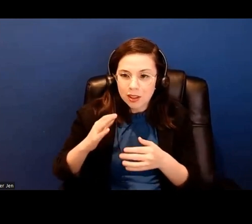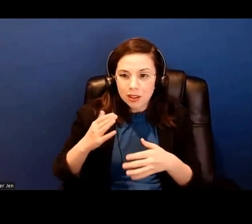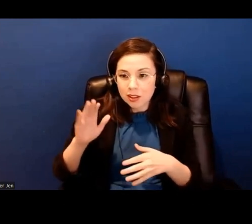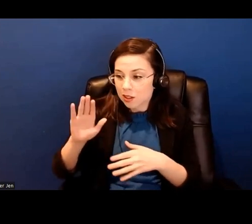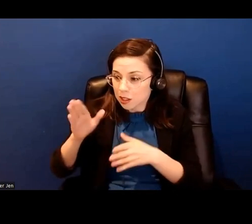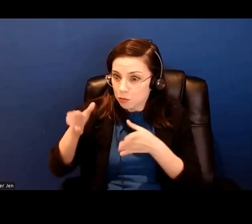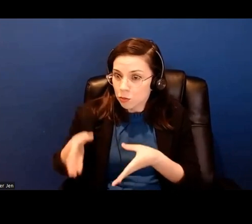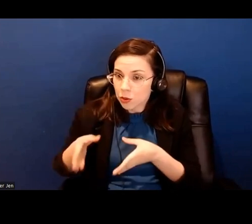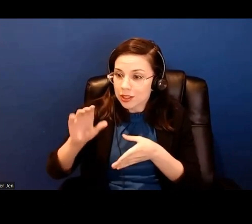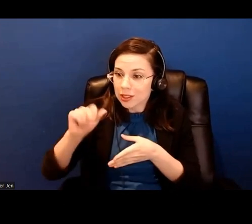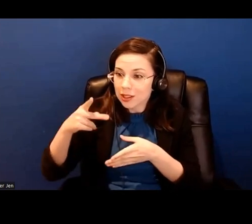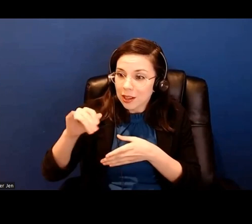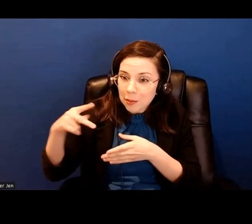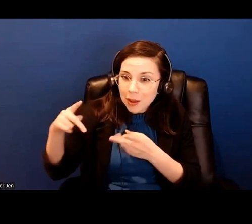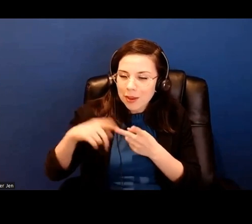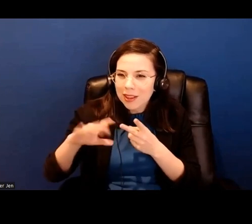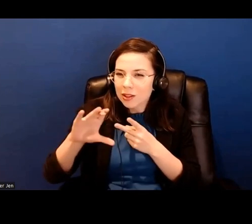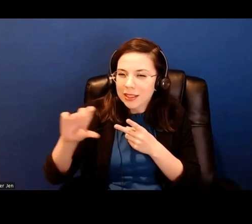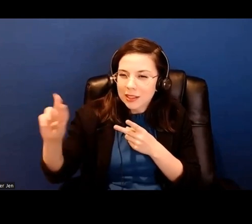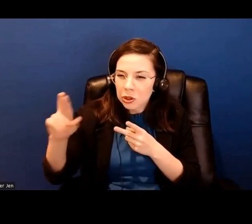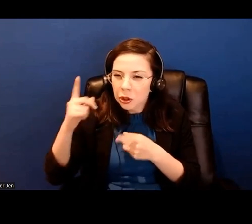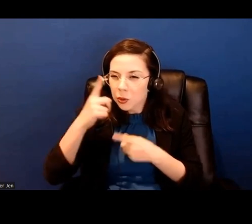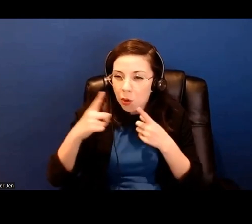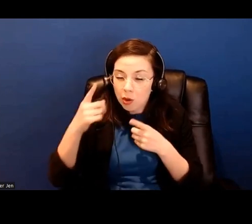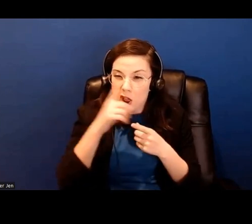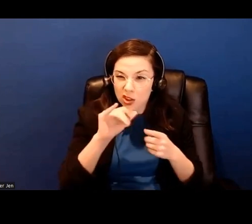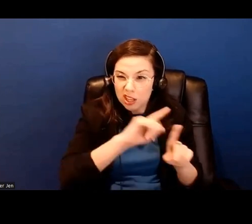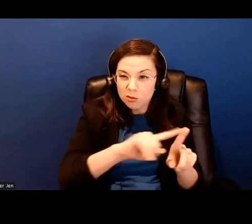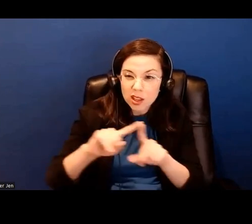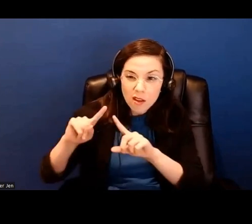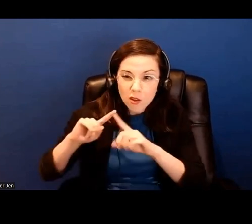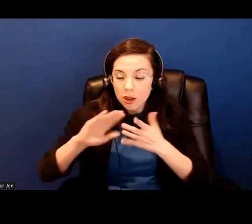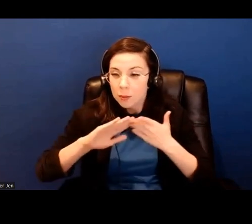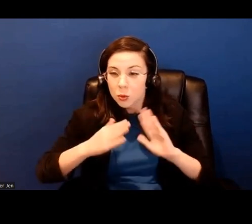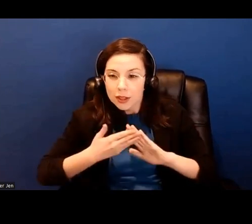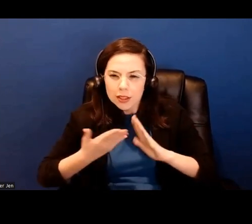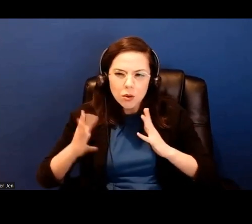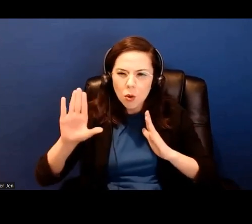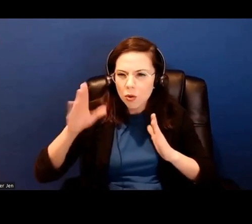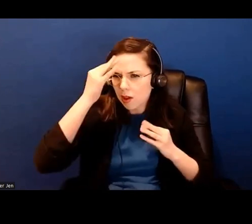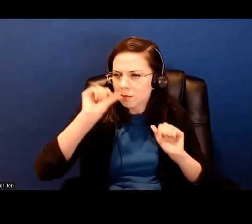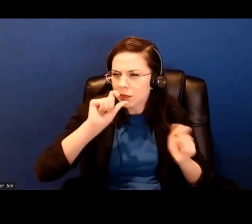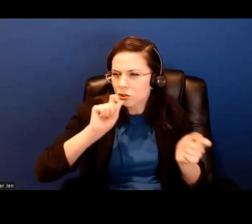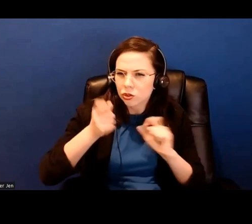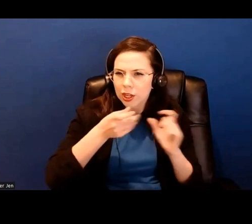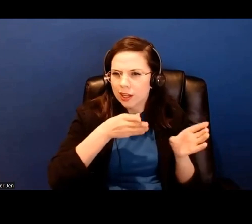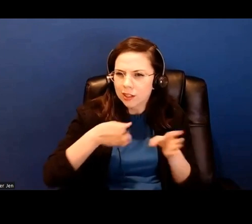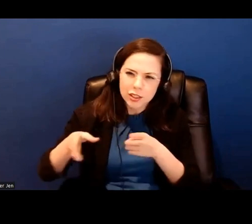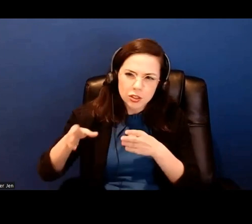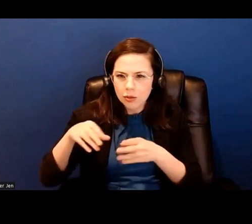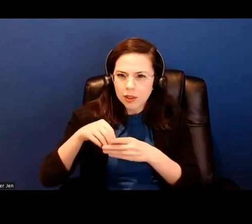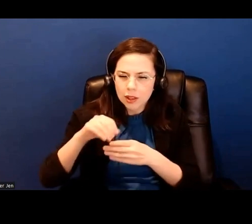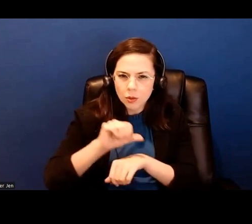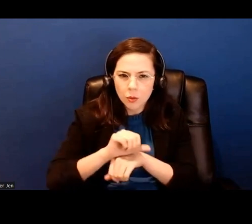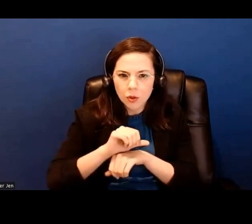in the APIPs in their CCR. I'm just curious if this looks different in other communities, or your thoughts on kind of that potential shift in getting into that work. It's